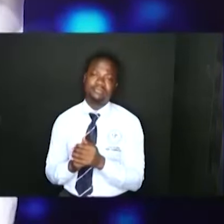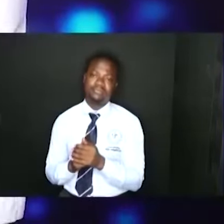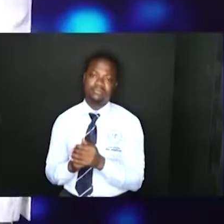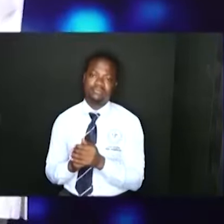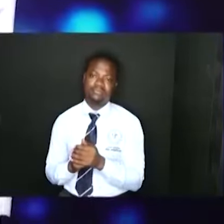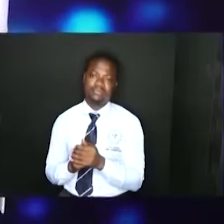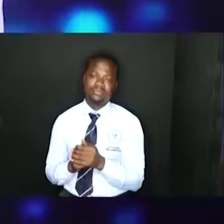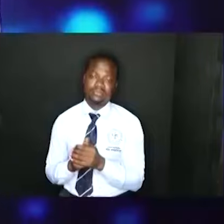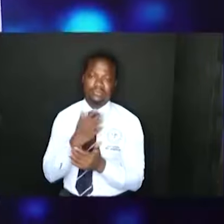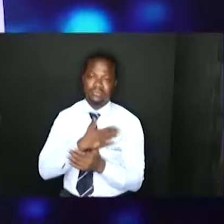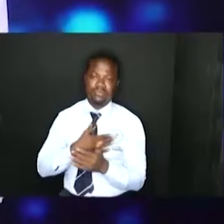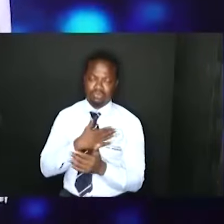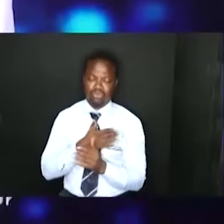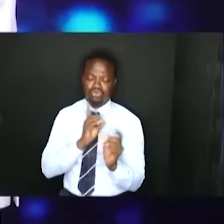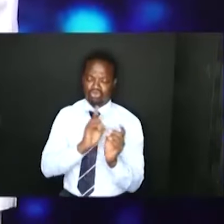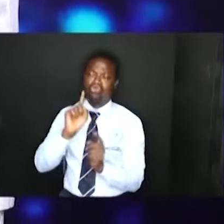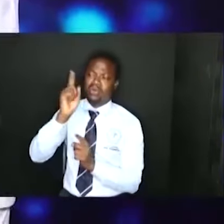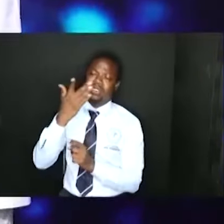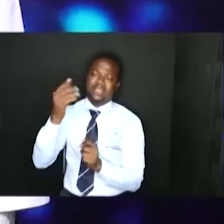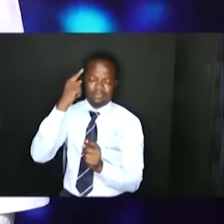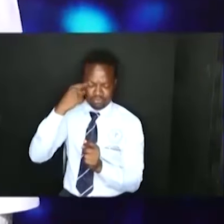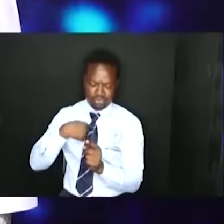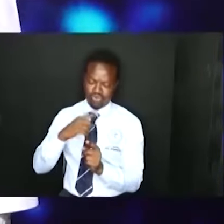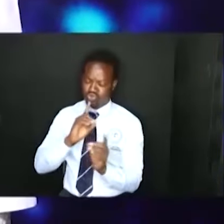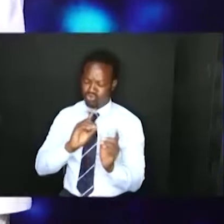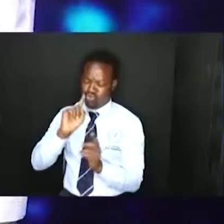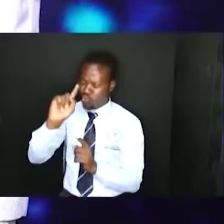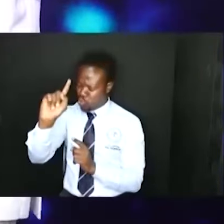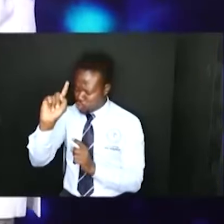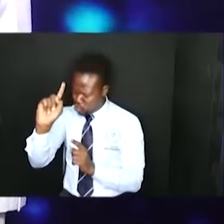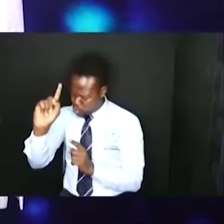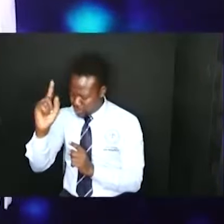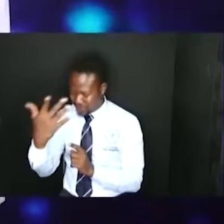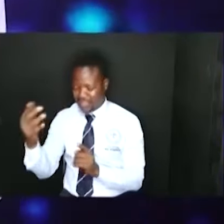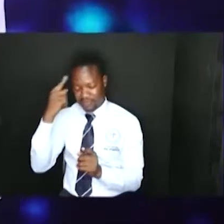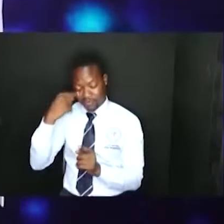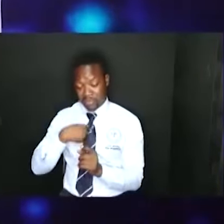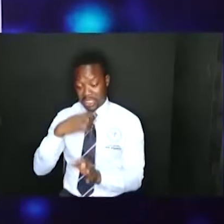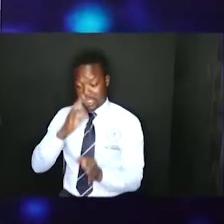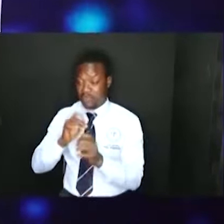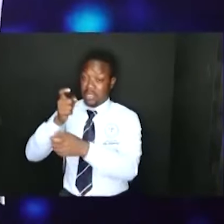But just do one thing for me. Nanso, if you grant me a boy,